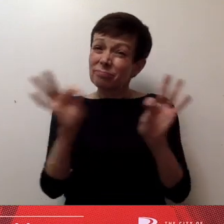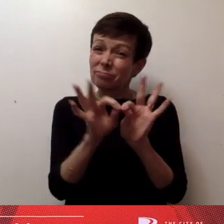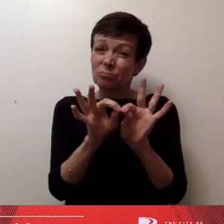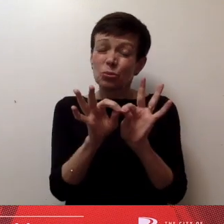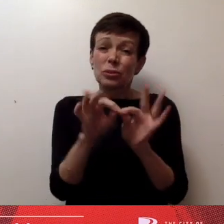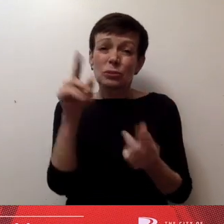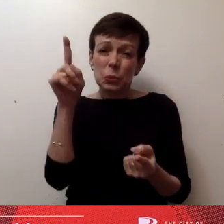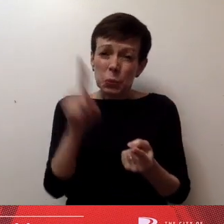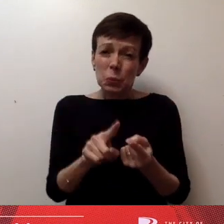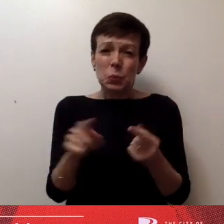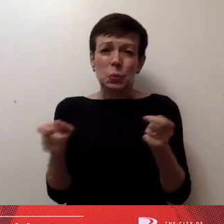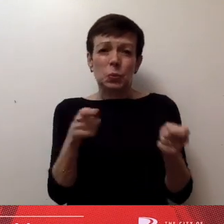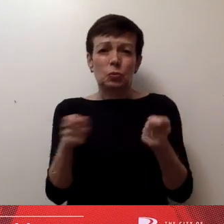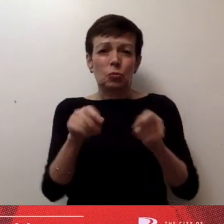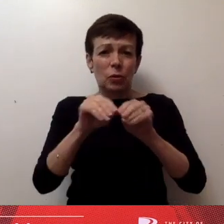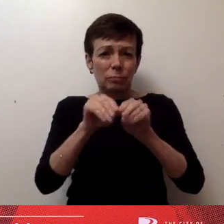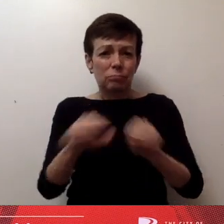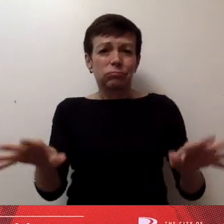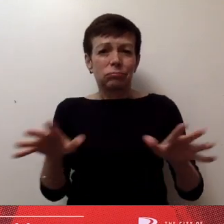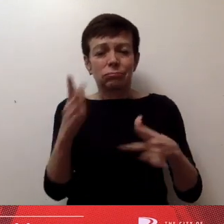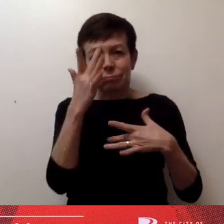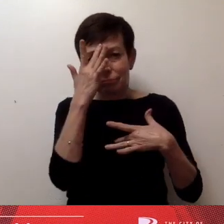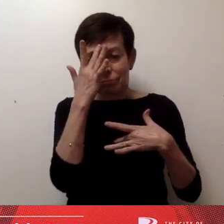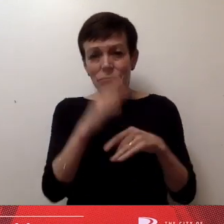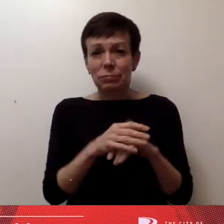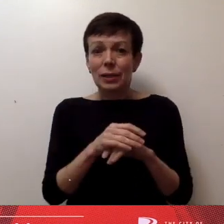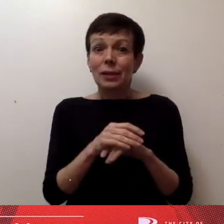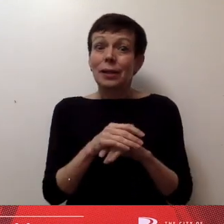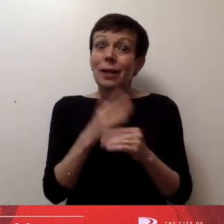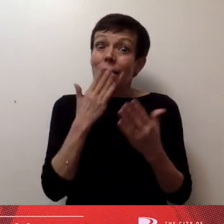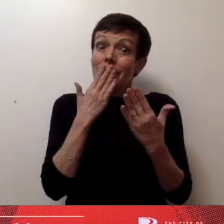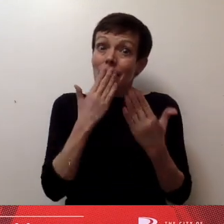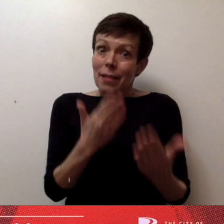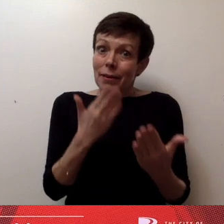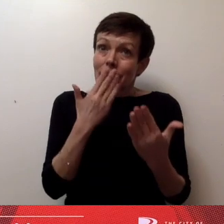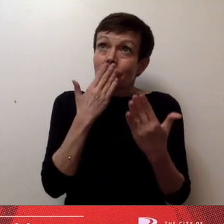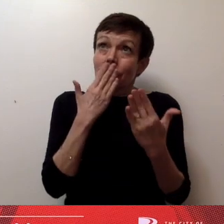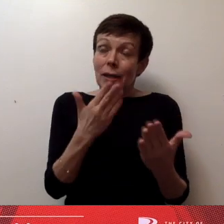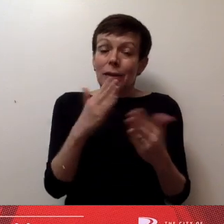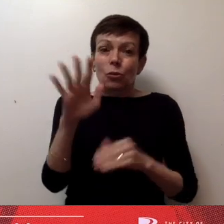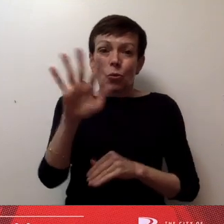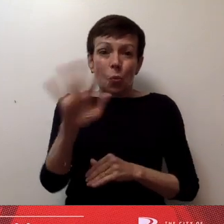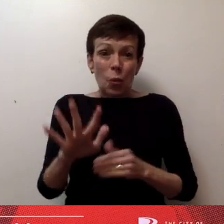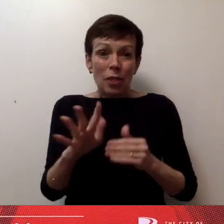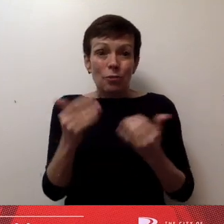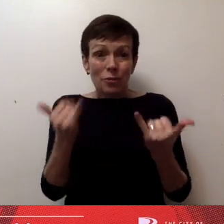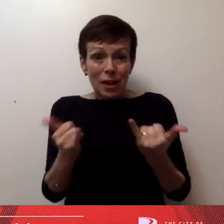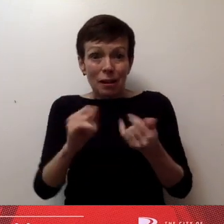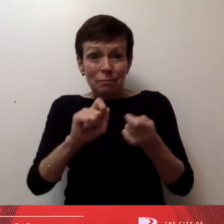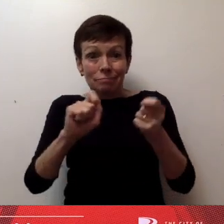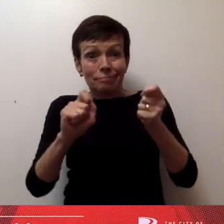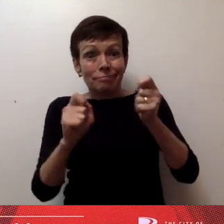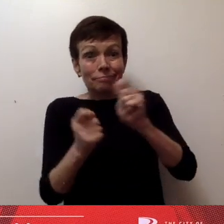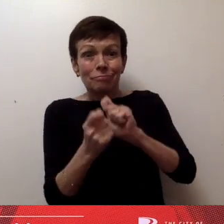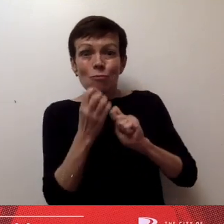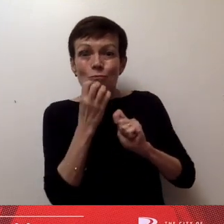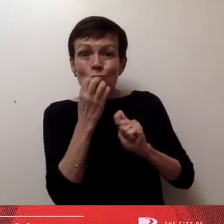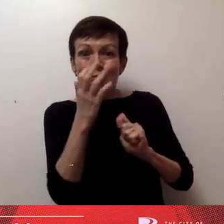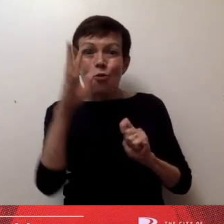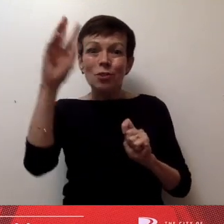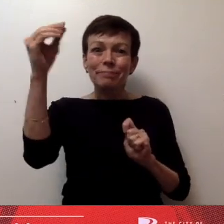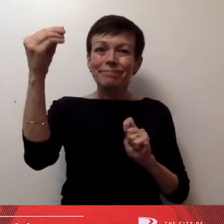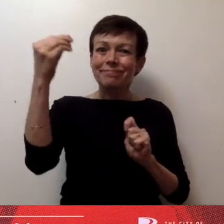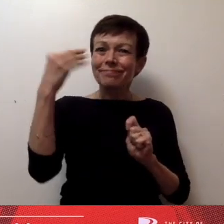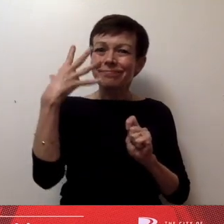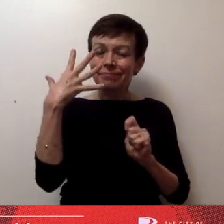check. The sun is out, thankfully. We've waited long for this time to be here. It's warming up, and we know it's tempting